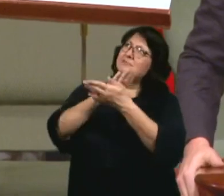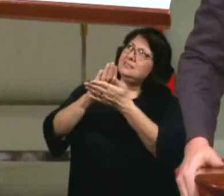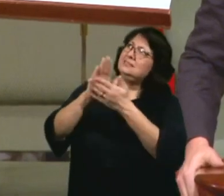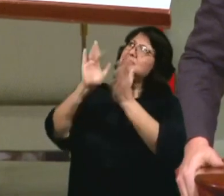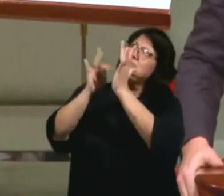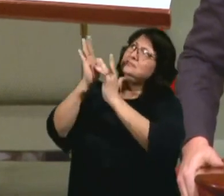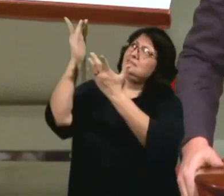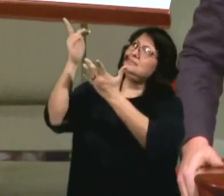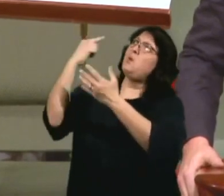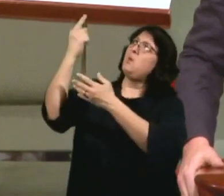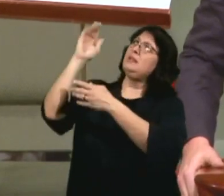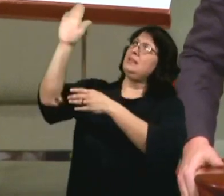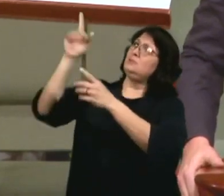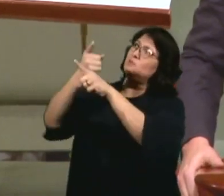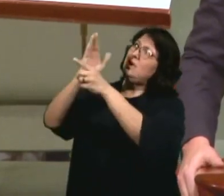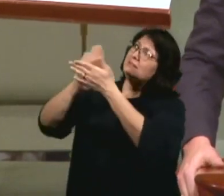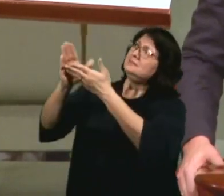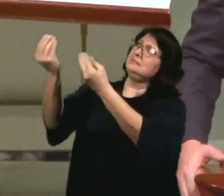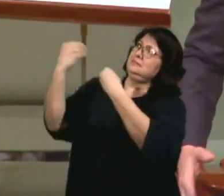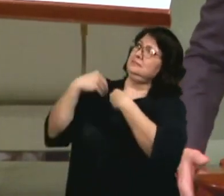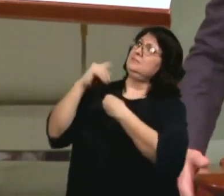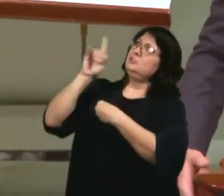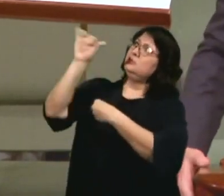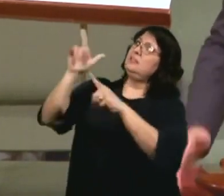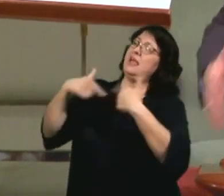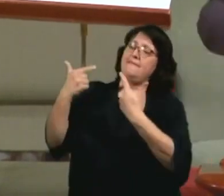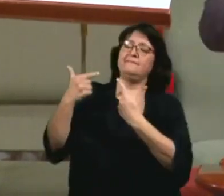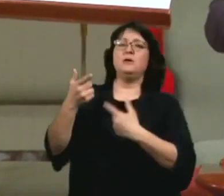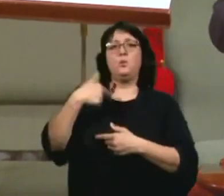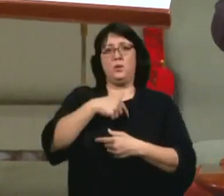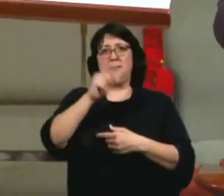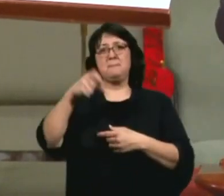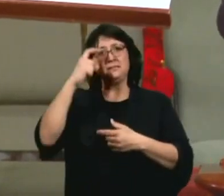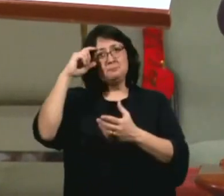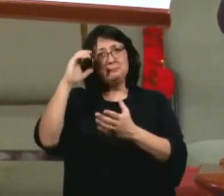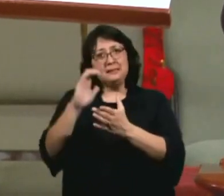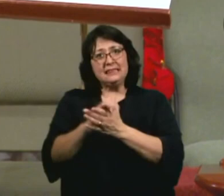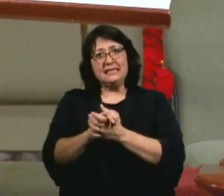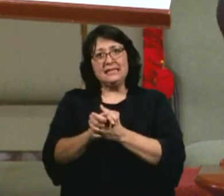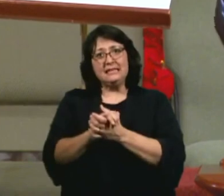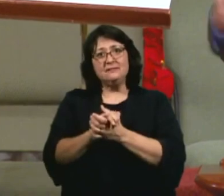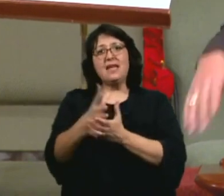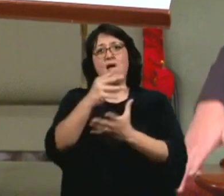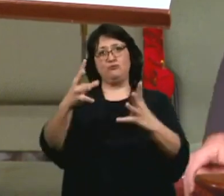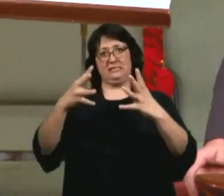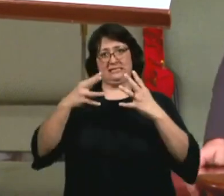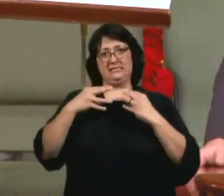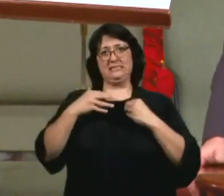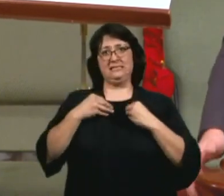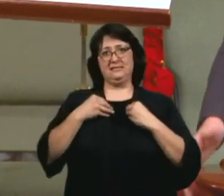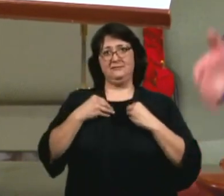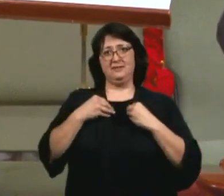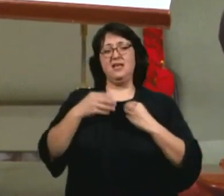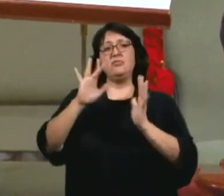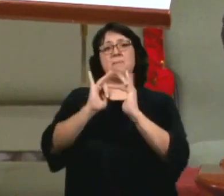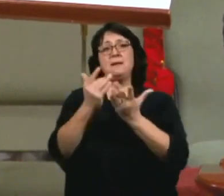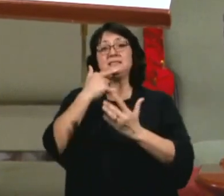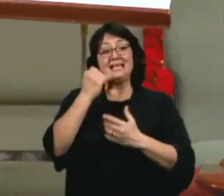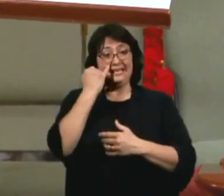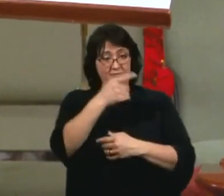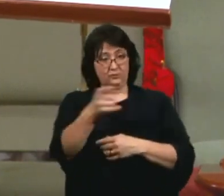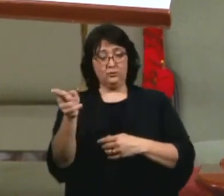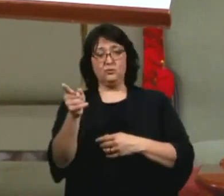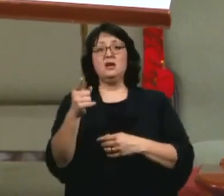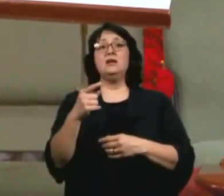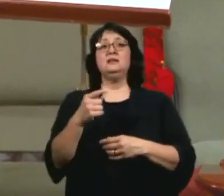His righteousness can give us eternal life. And then we must believe here and receive. The Bible says that if thou shalt confess with